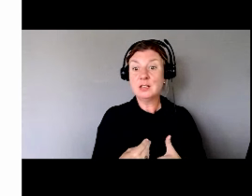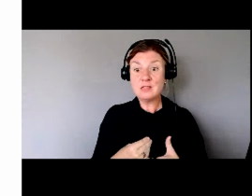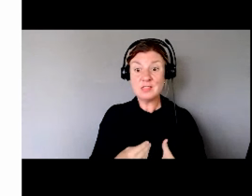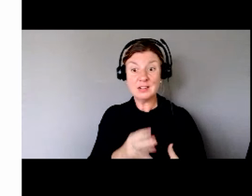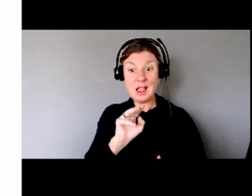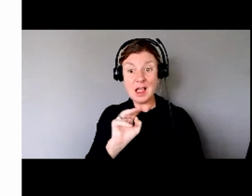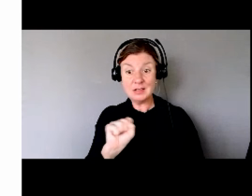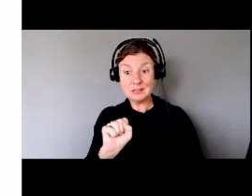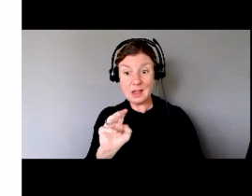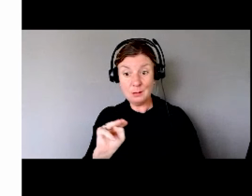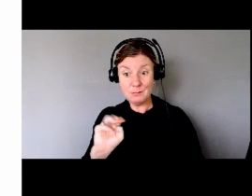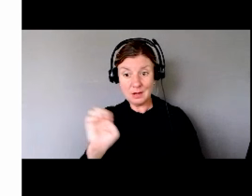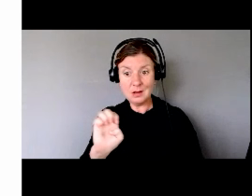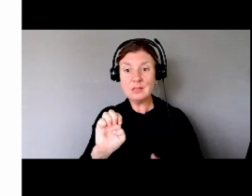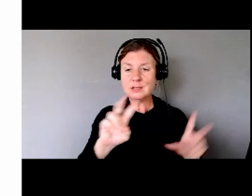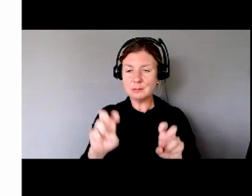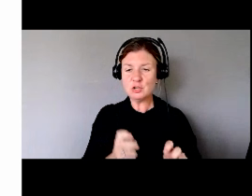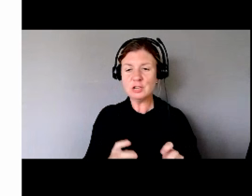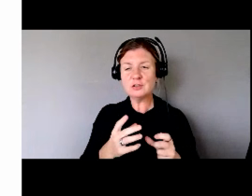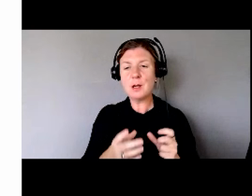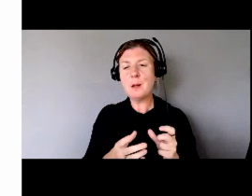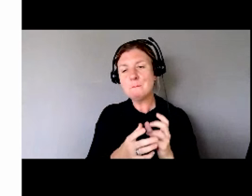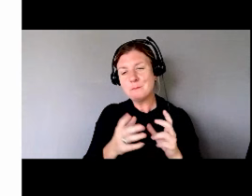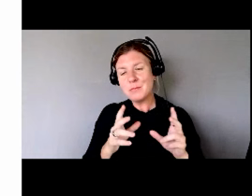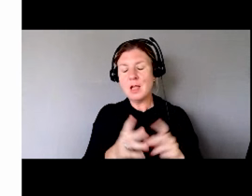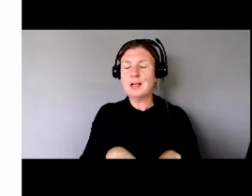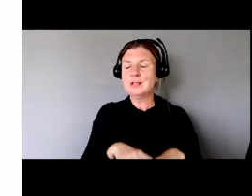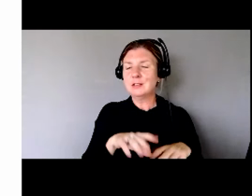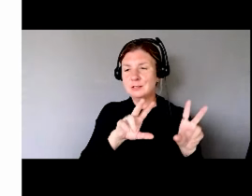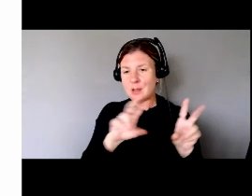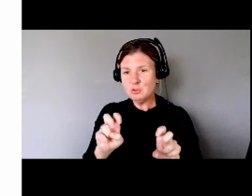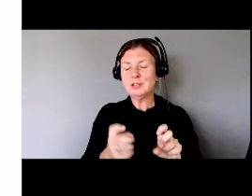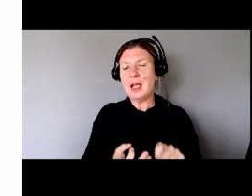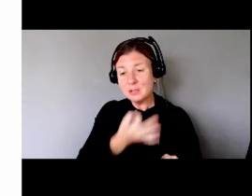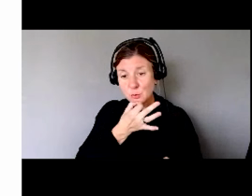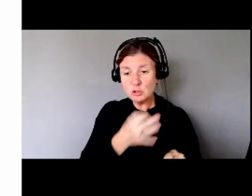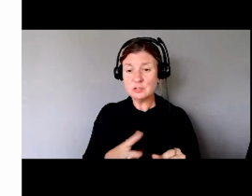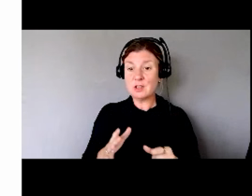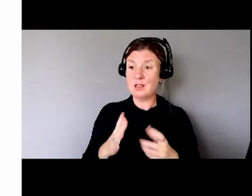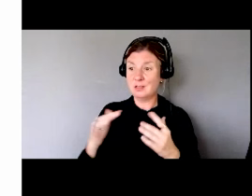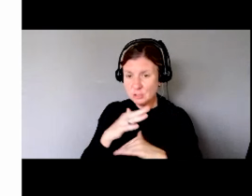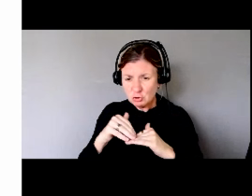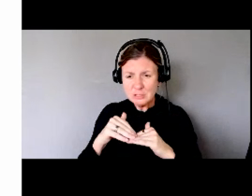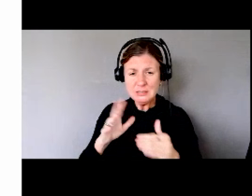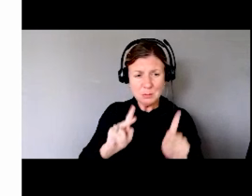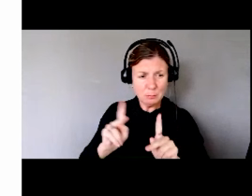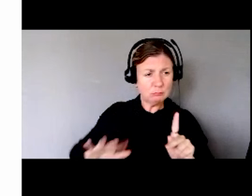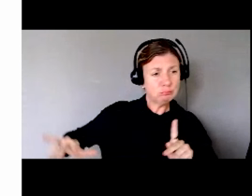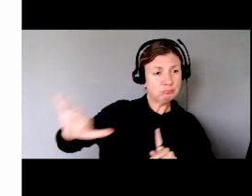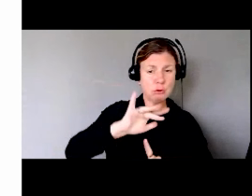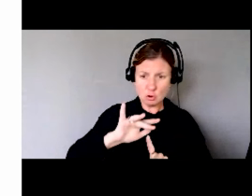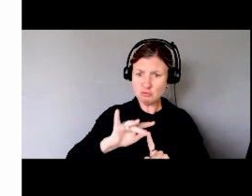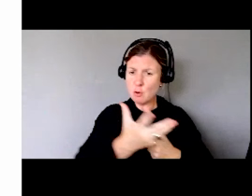and/or historians. And finally, to create as permanent as possible artworks that can be enjoyed